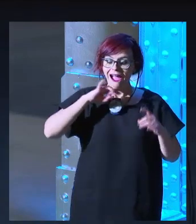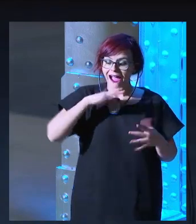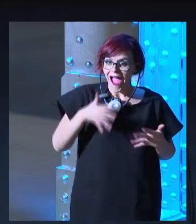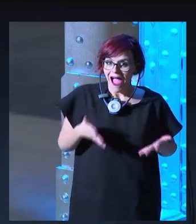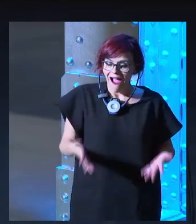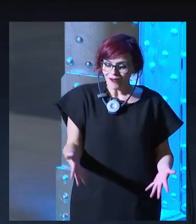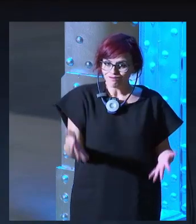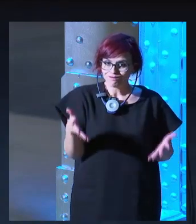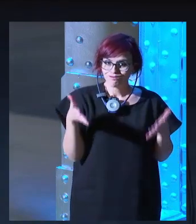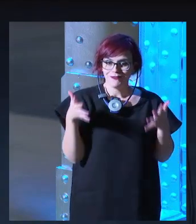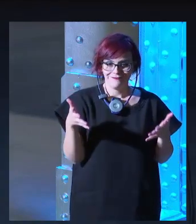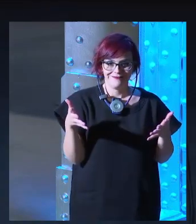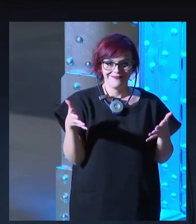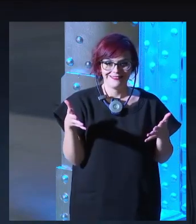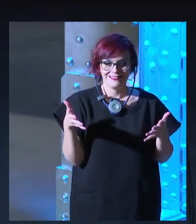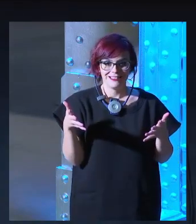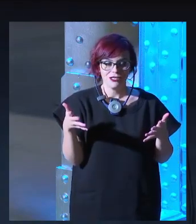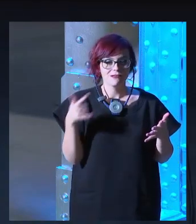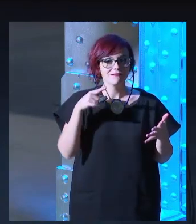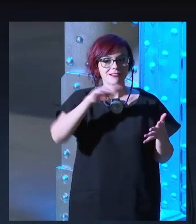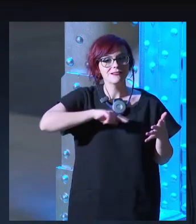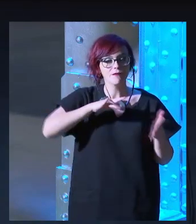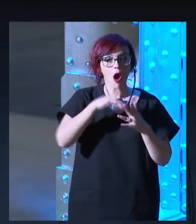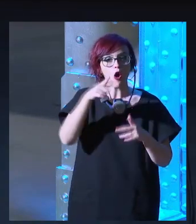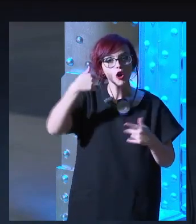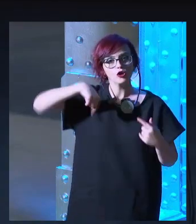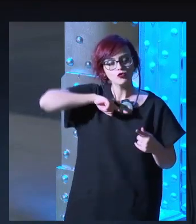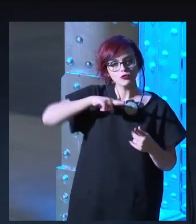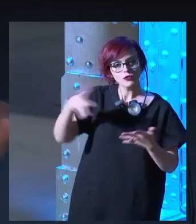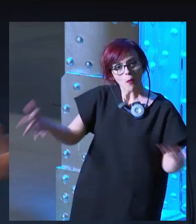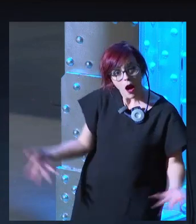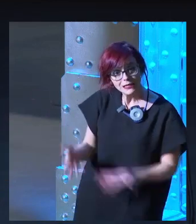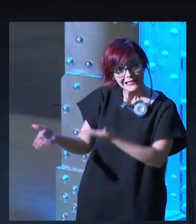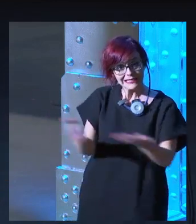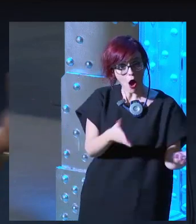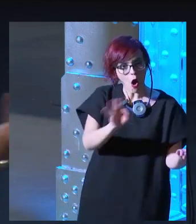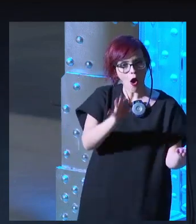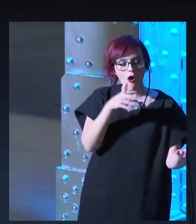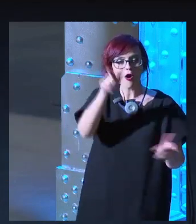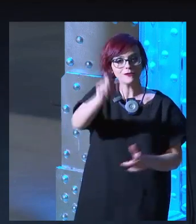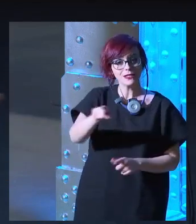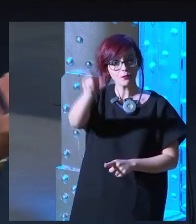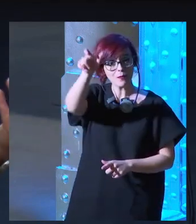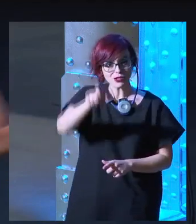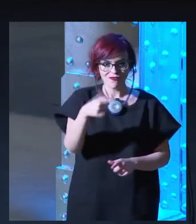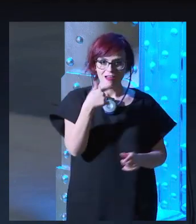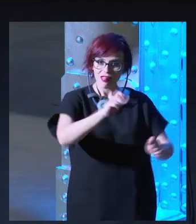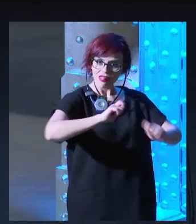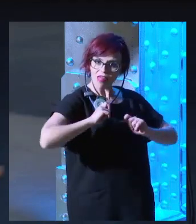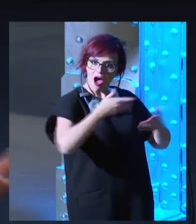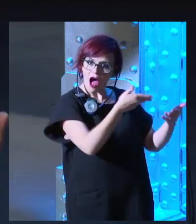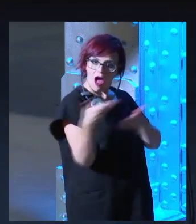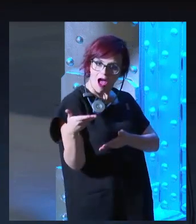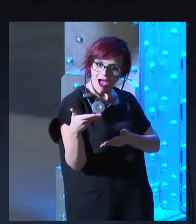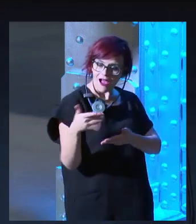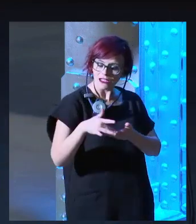the person who's pleased to receive it. And all of us have something, and I know you will all recognise this because